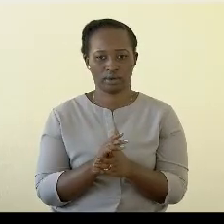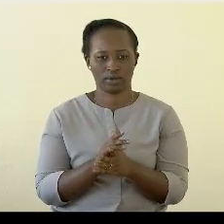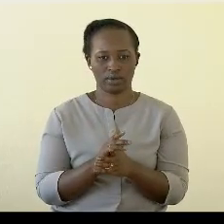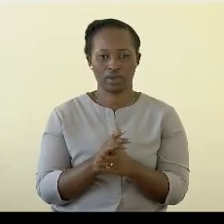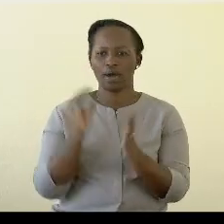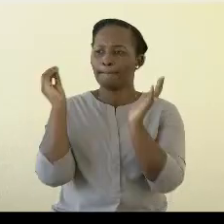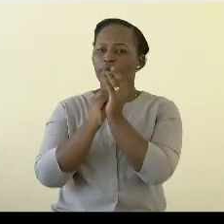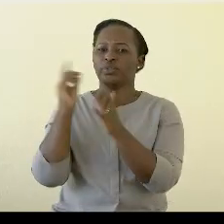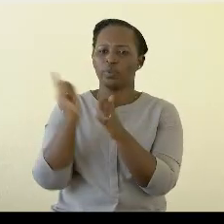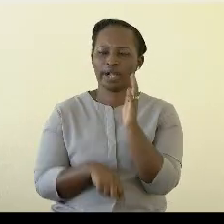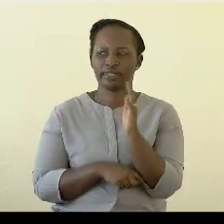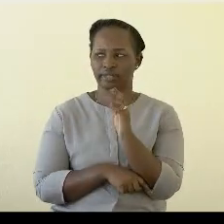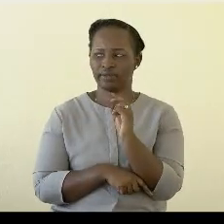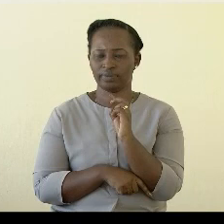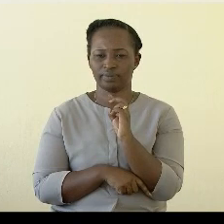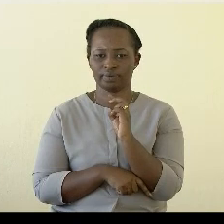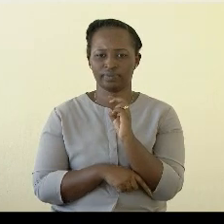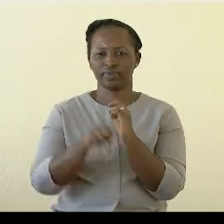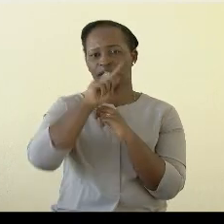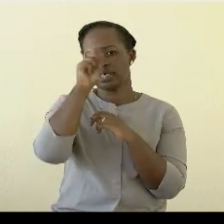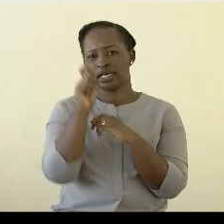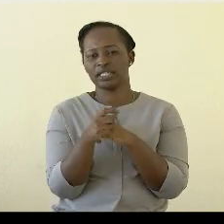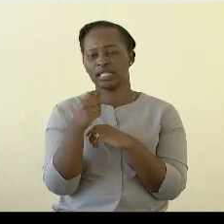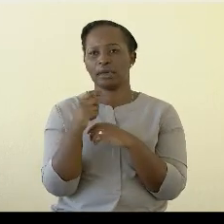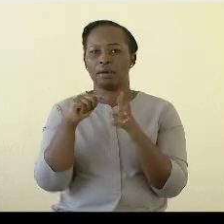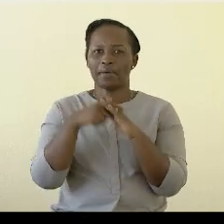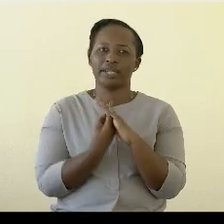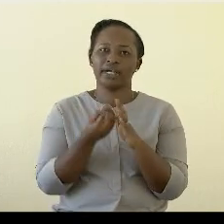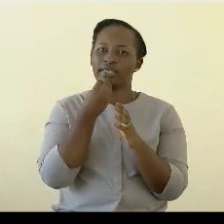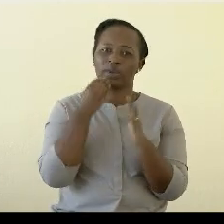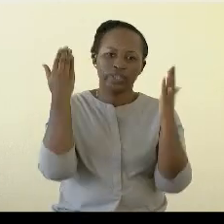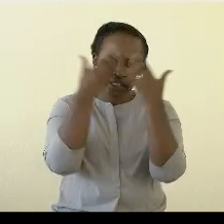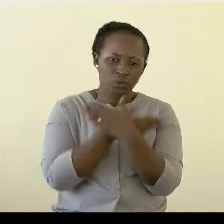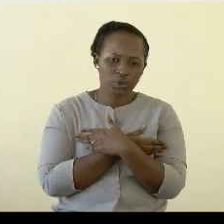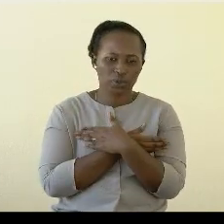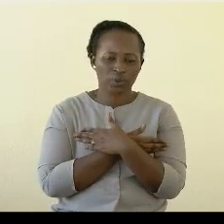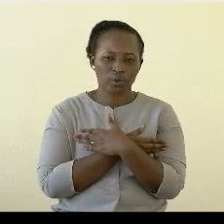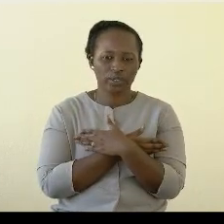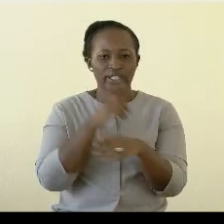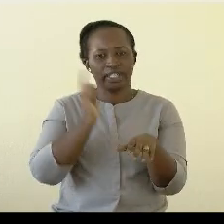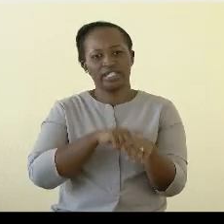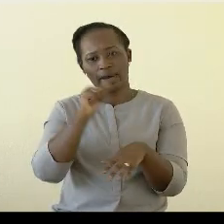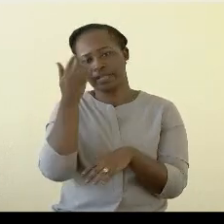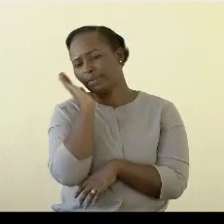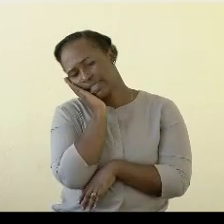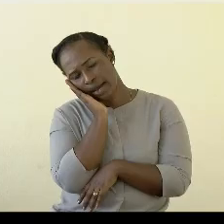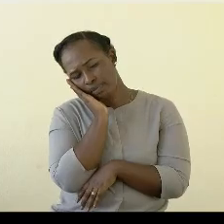they go to? Do they decide to start eating at night when others are asleep?